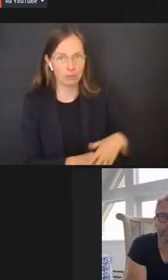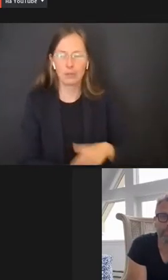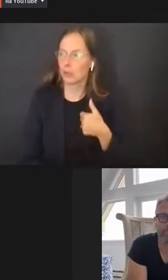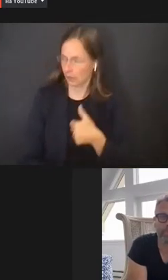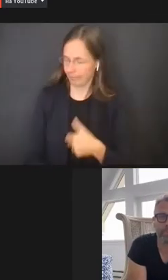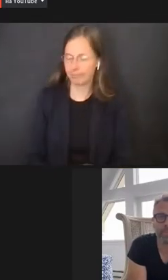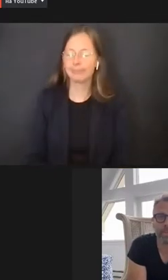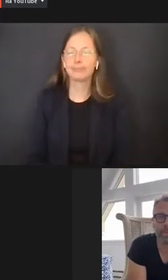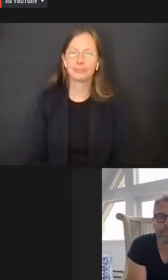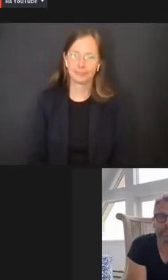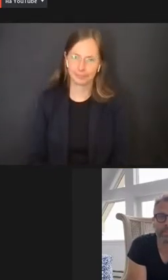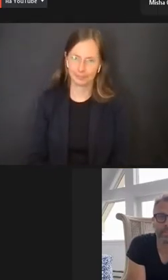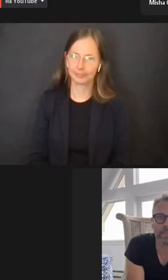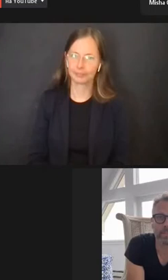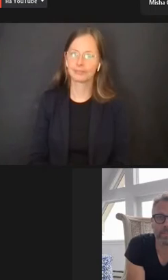So